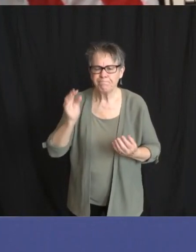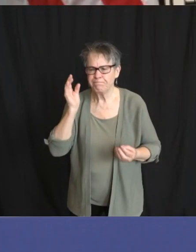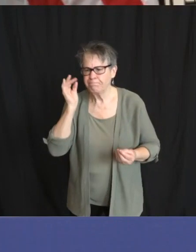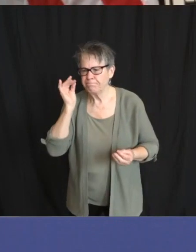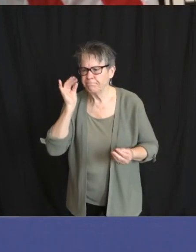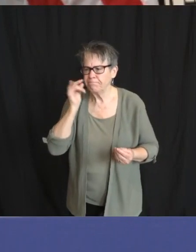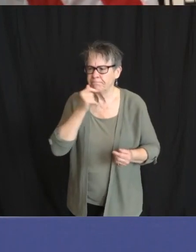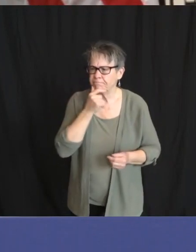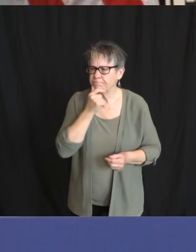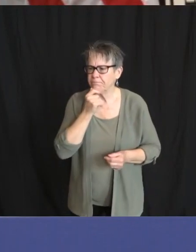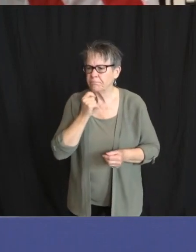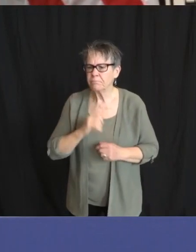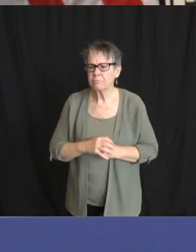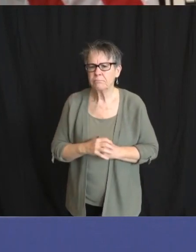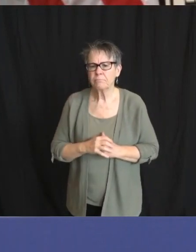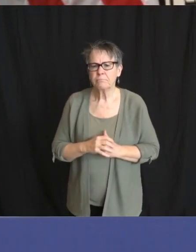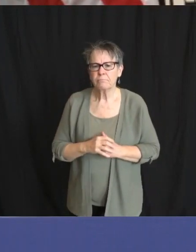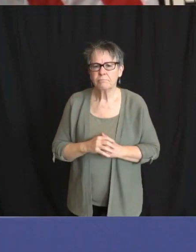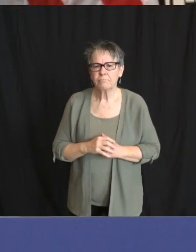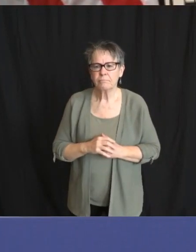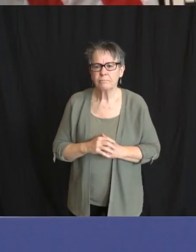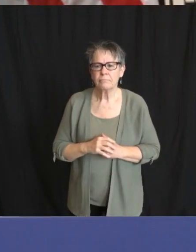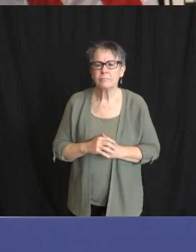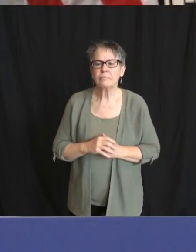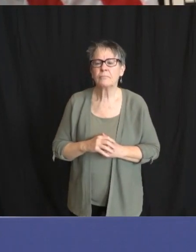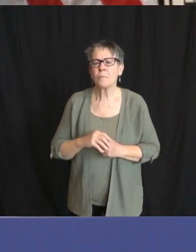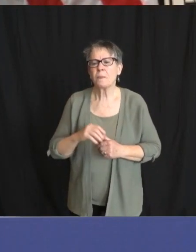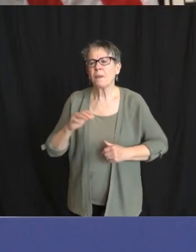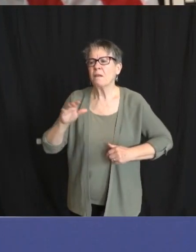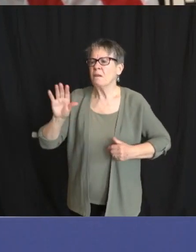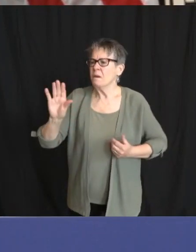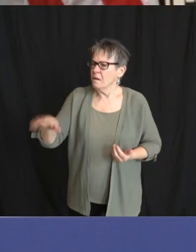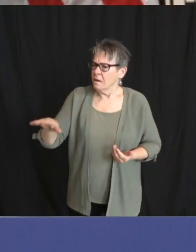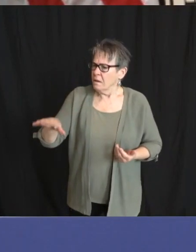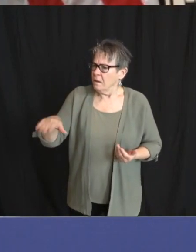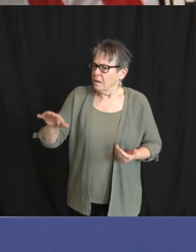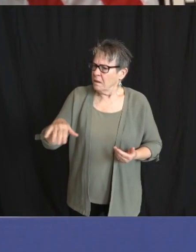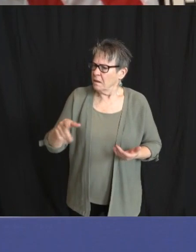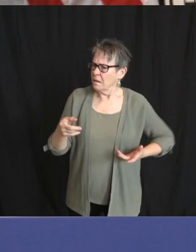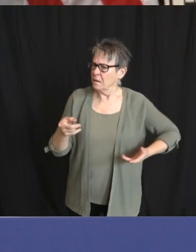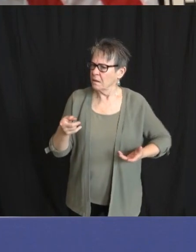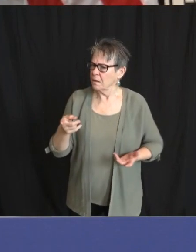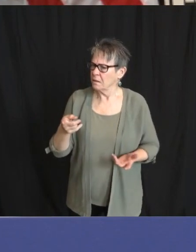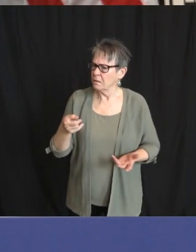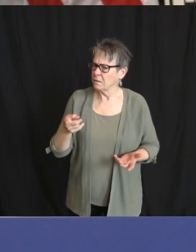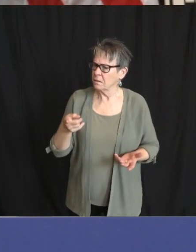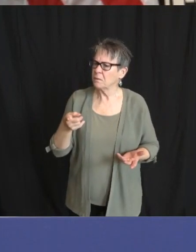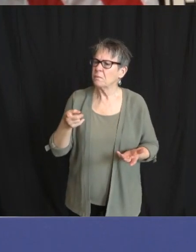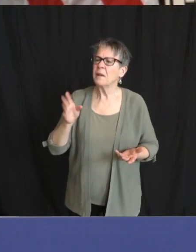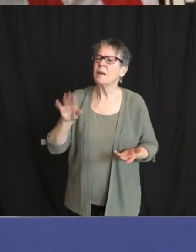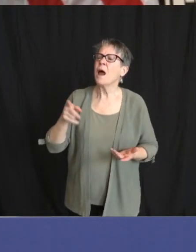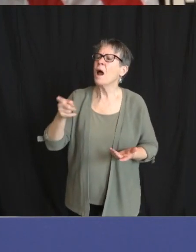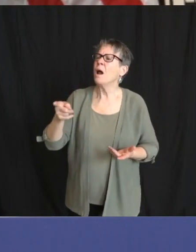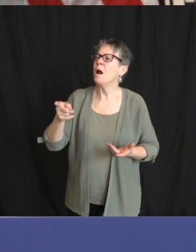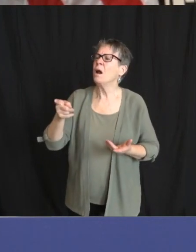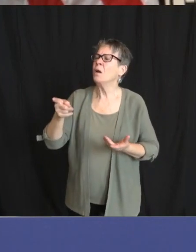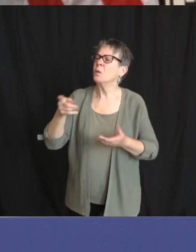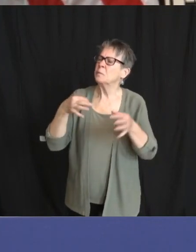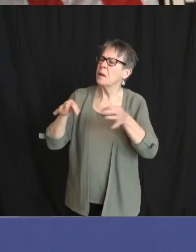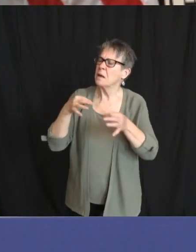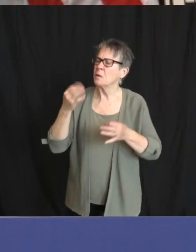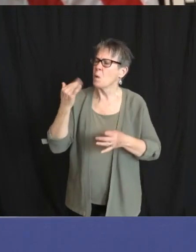one. Governor, can you explain your abrupt change in parks now being open? Is it based on some new data, a